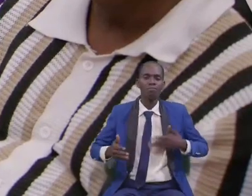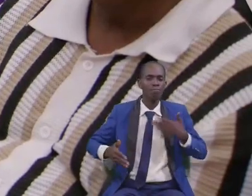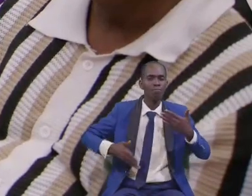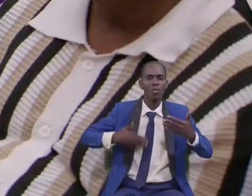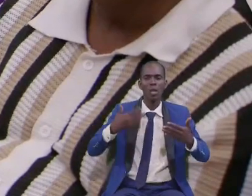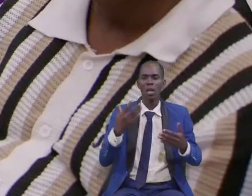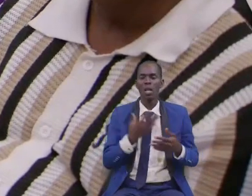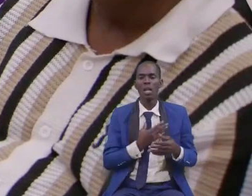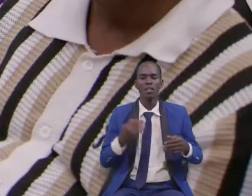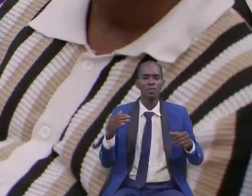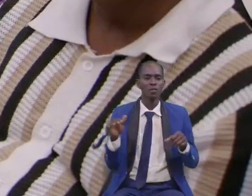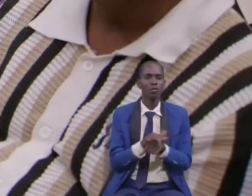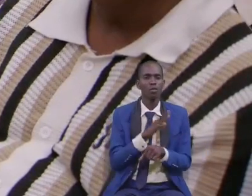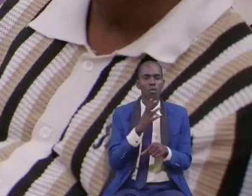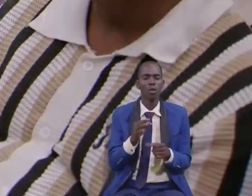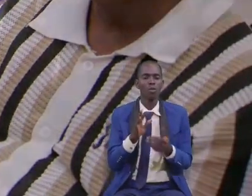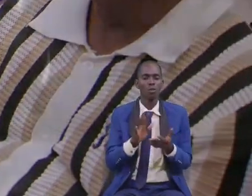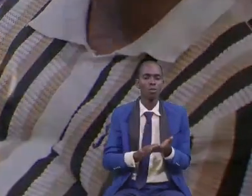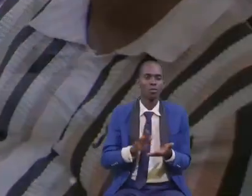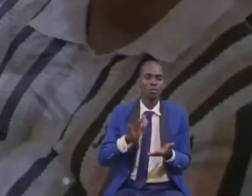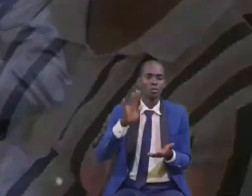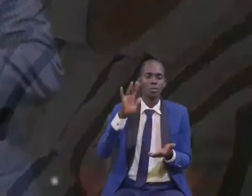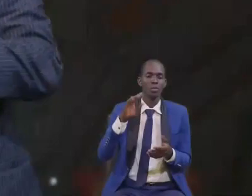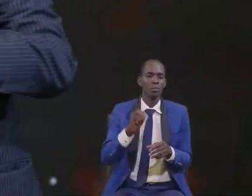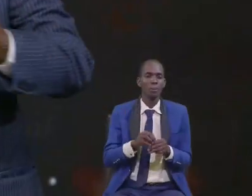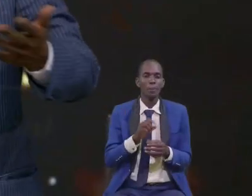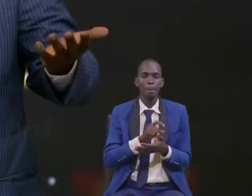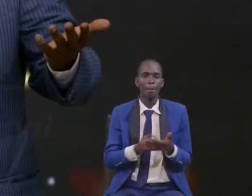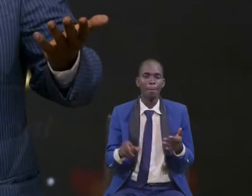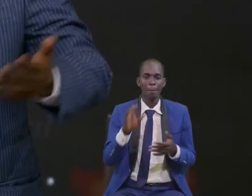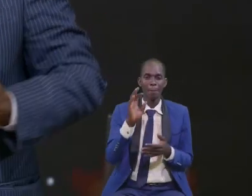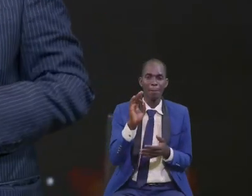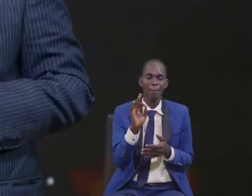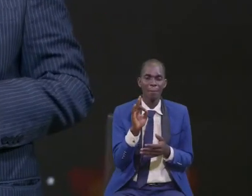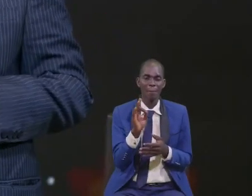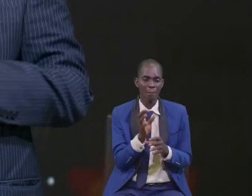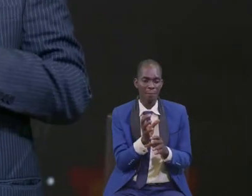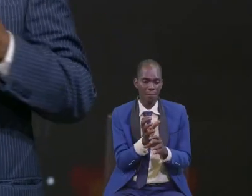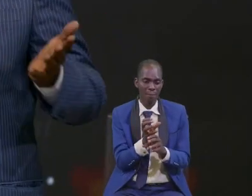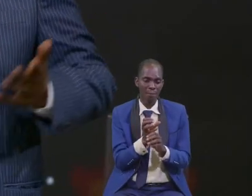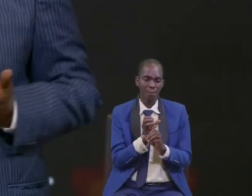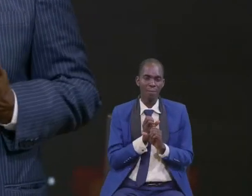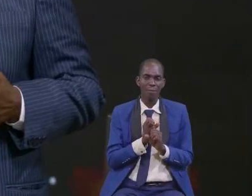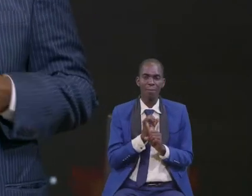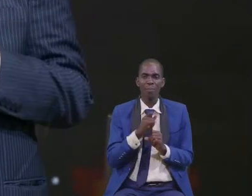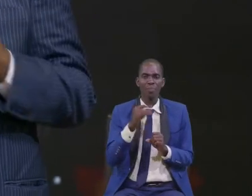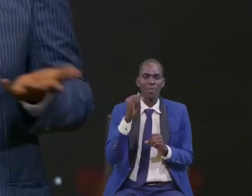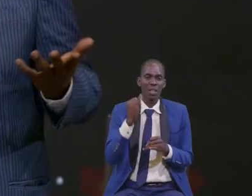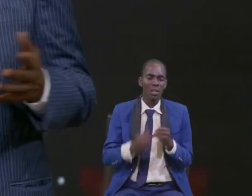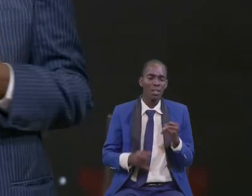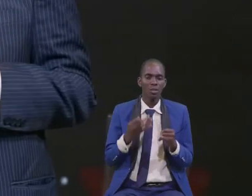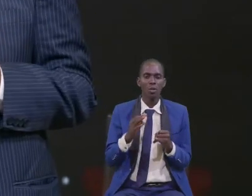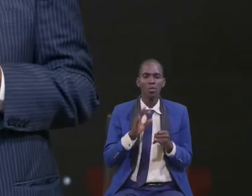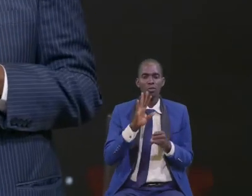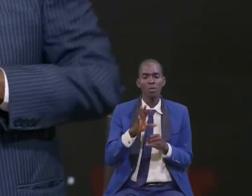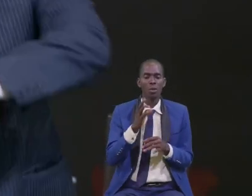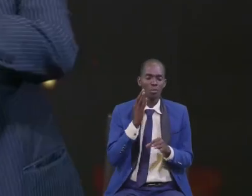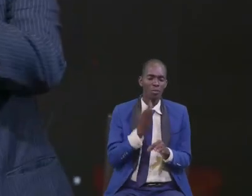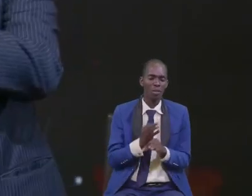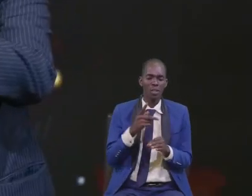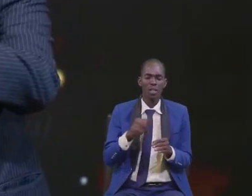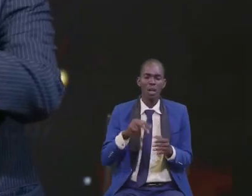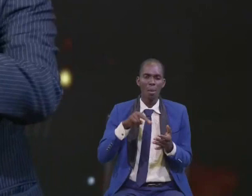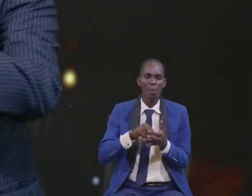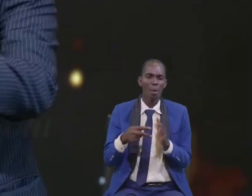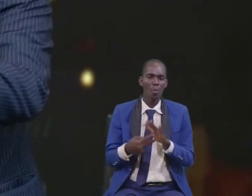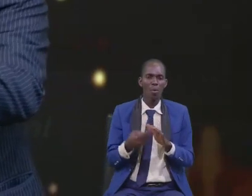Look at verse 9. In verse 9, it says, receiving the end of your faith, the purpose of your faith,